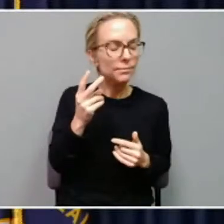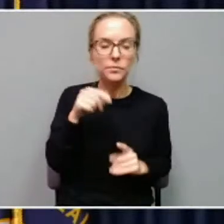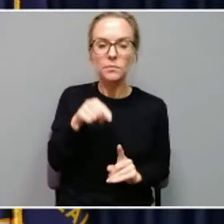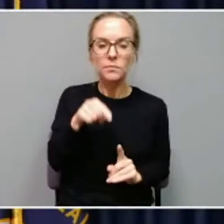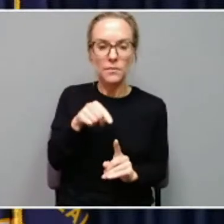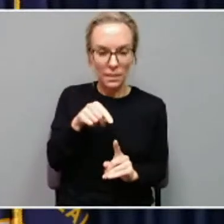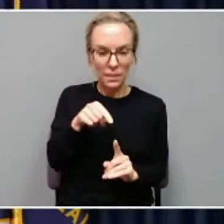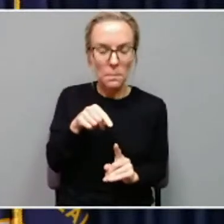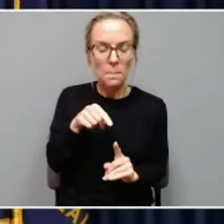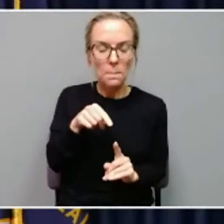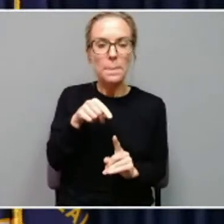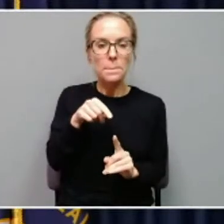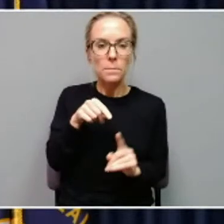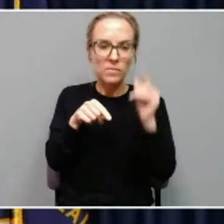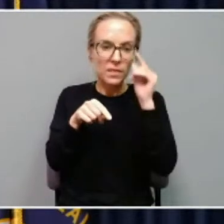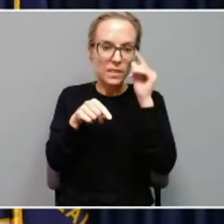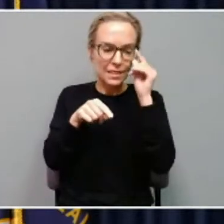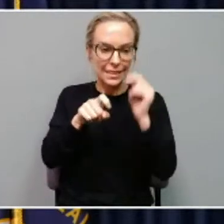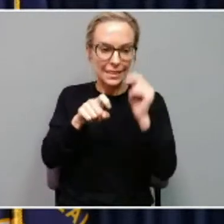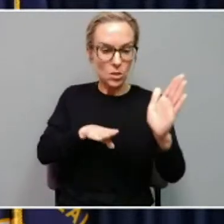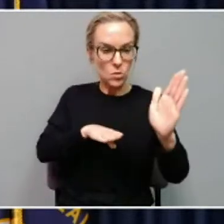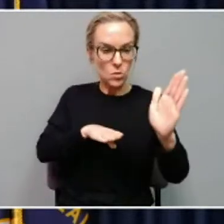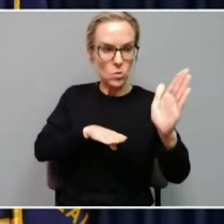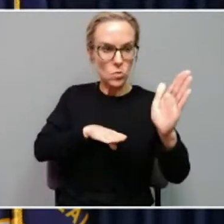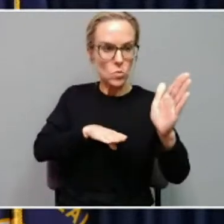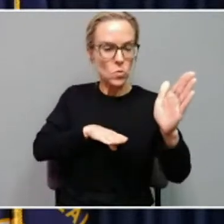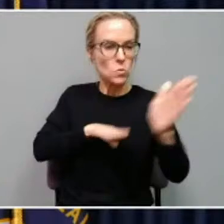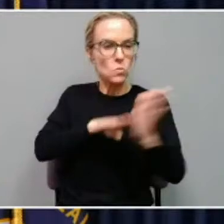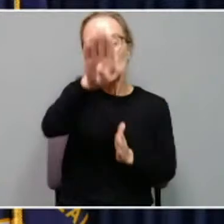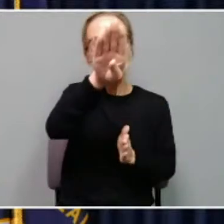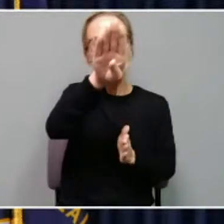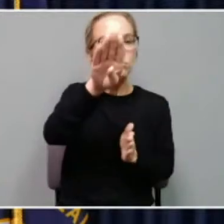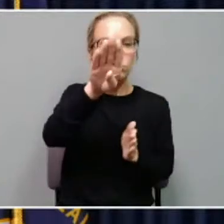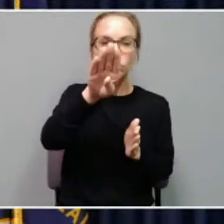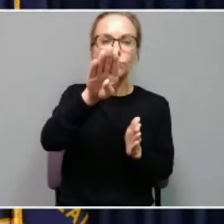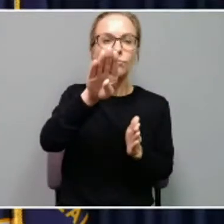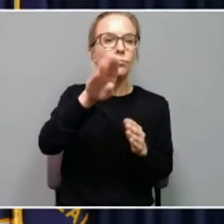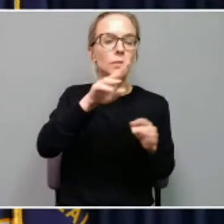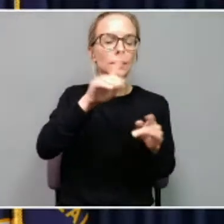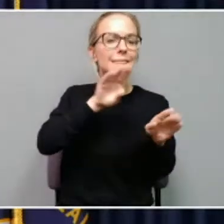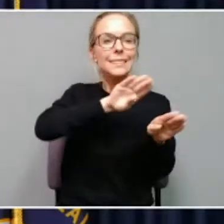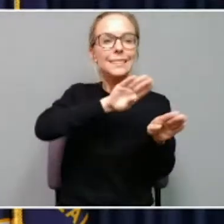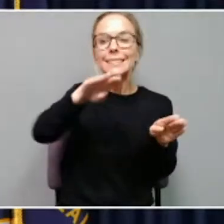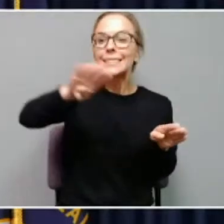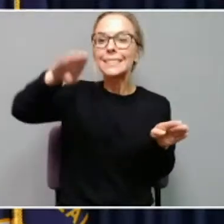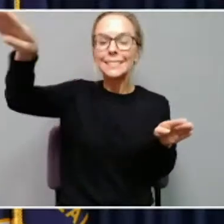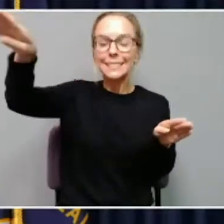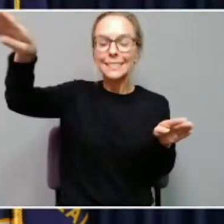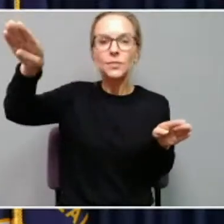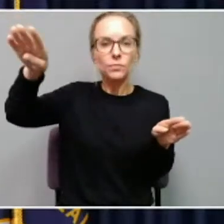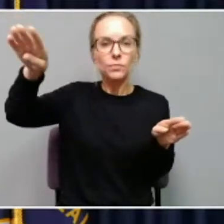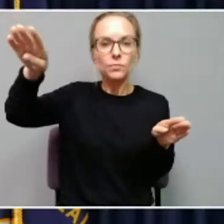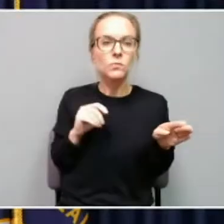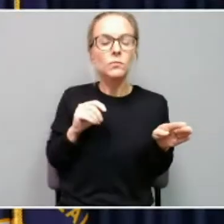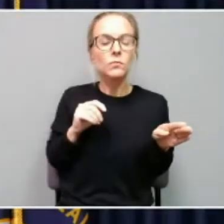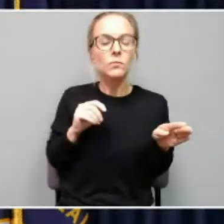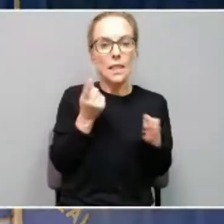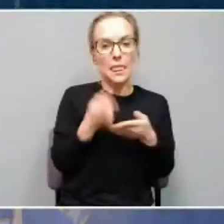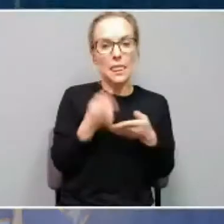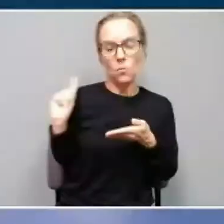this surge is escalating. Let's look at our stair-stepper chart. Last week,